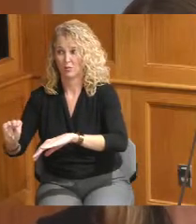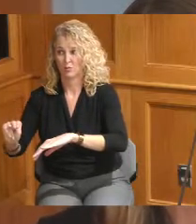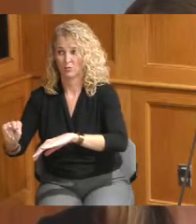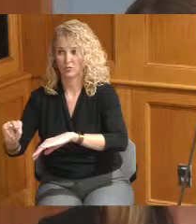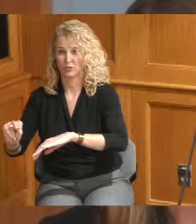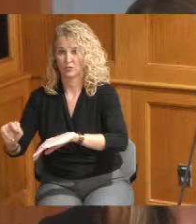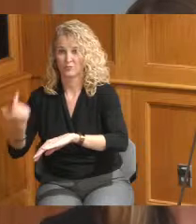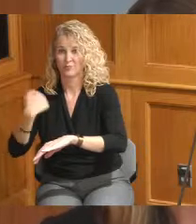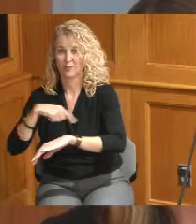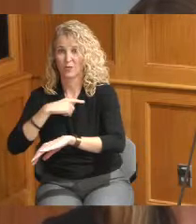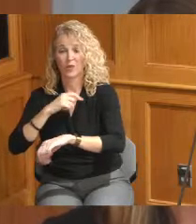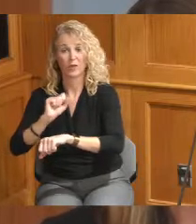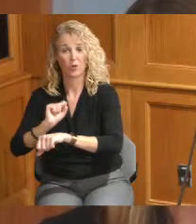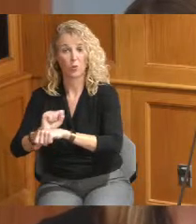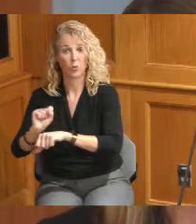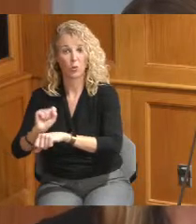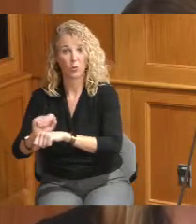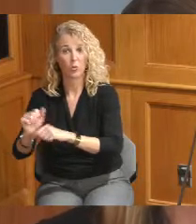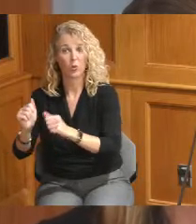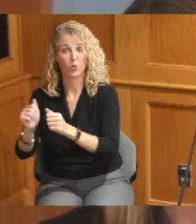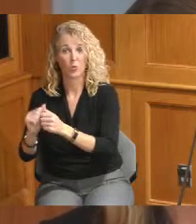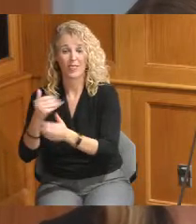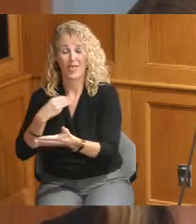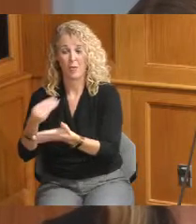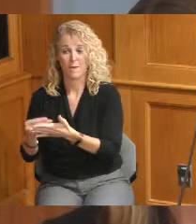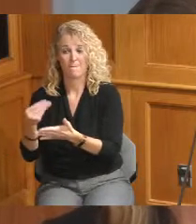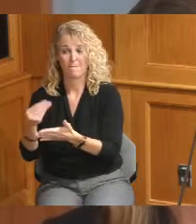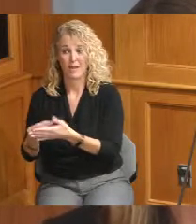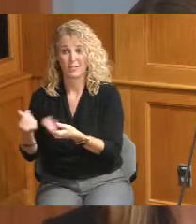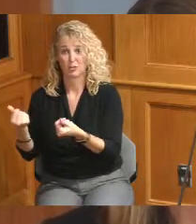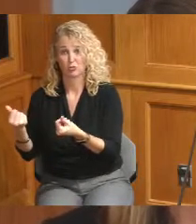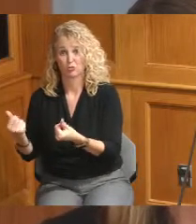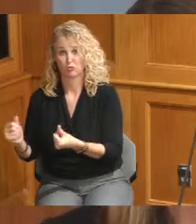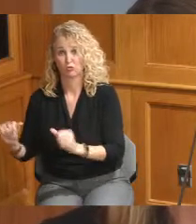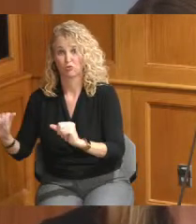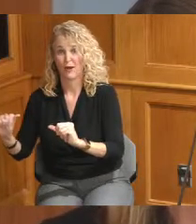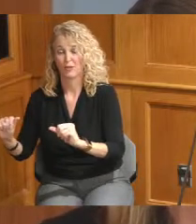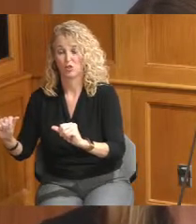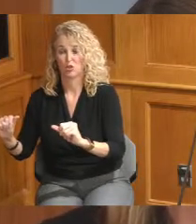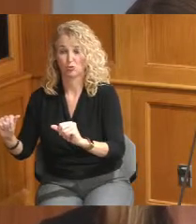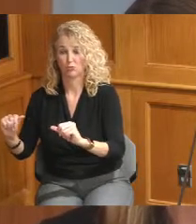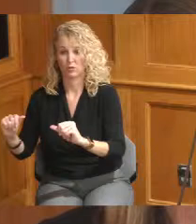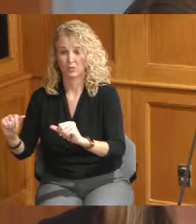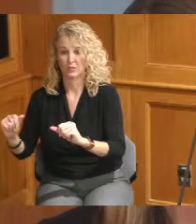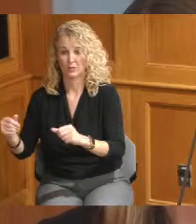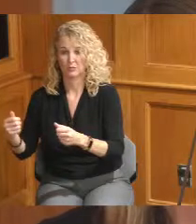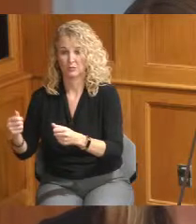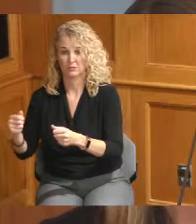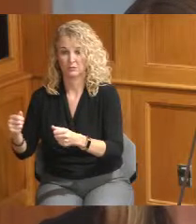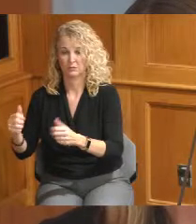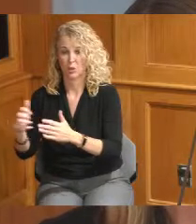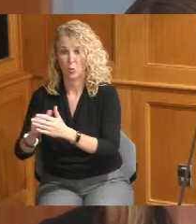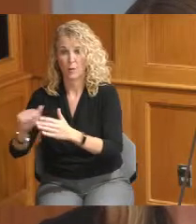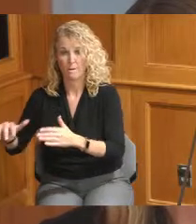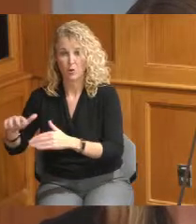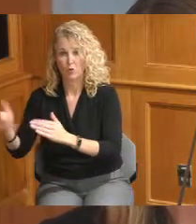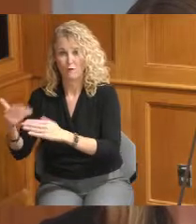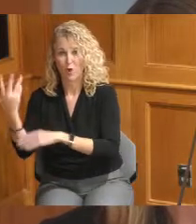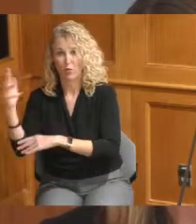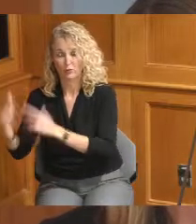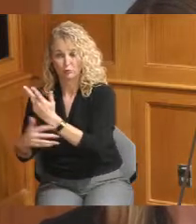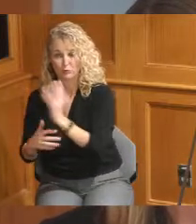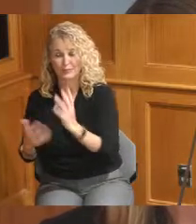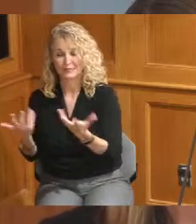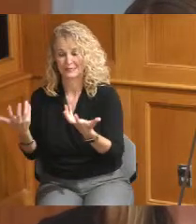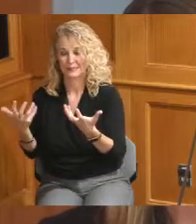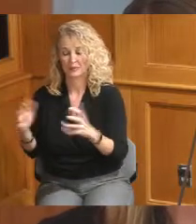working with money that we have now to try and do some clearing to help avoid some of